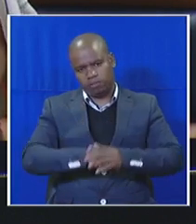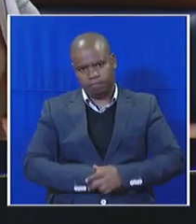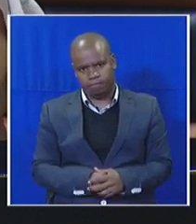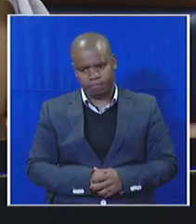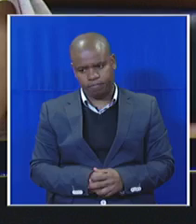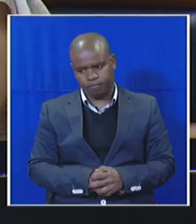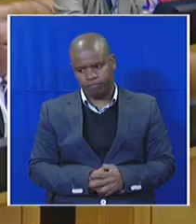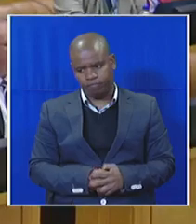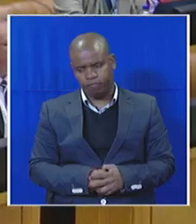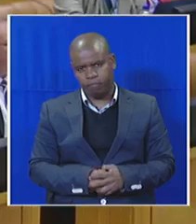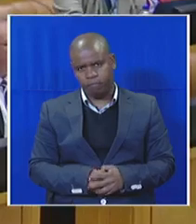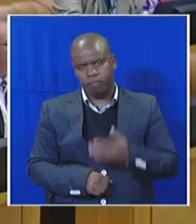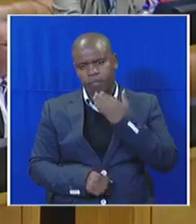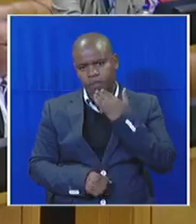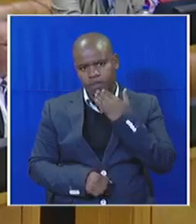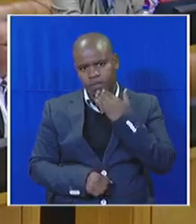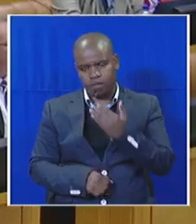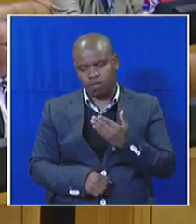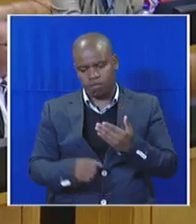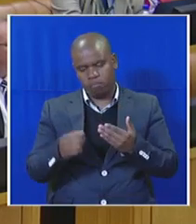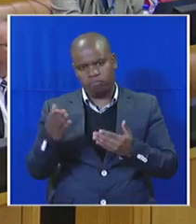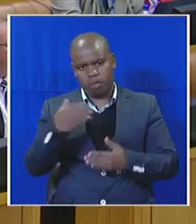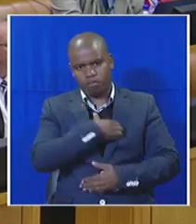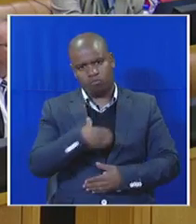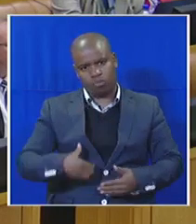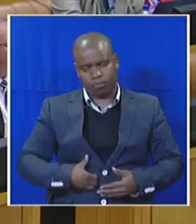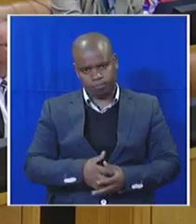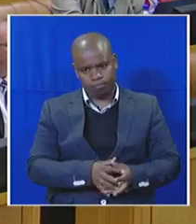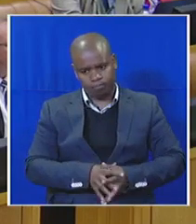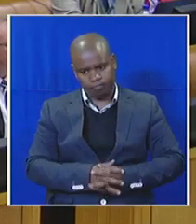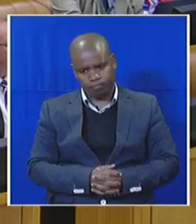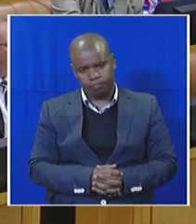Thank you, Mr. President, over here. Mr. President,